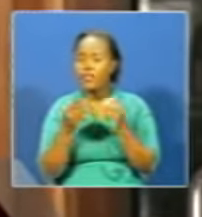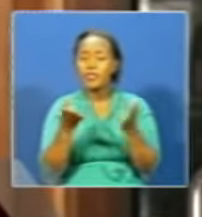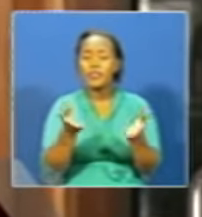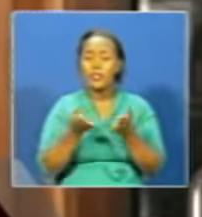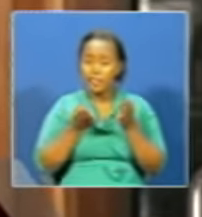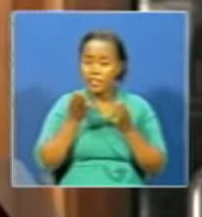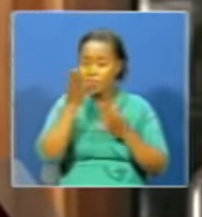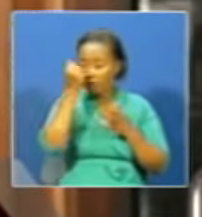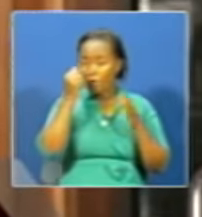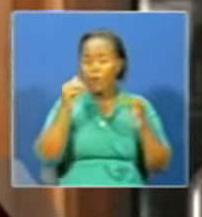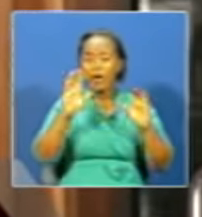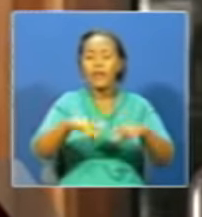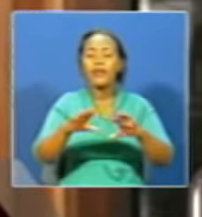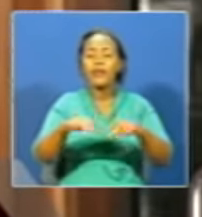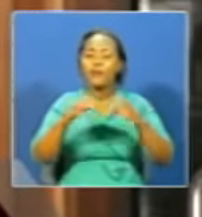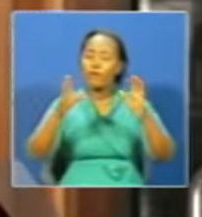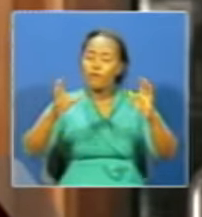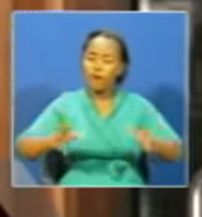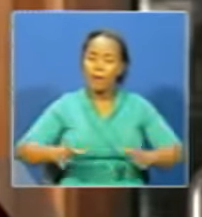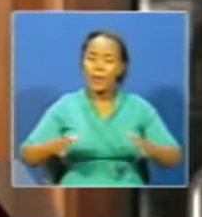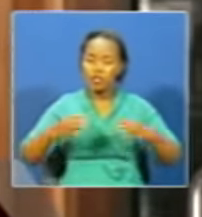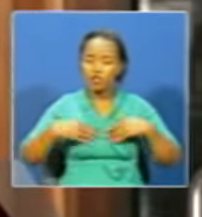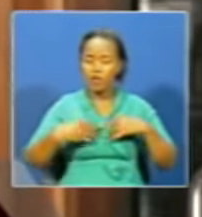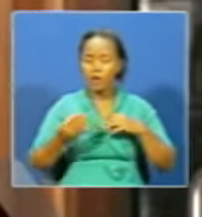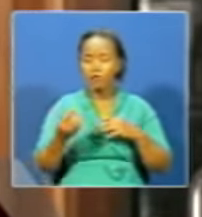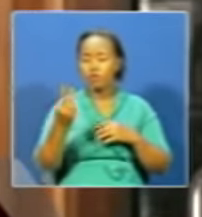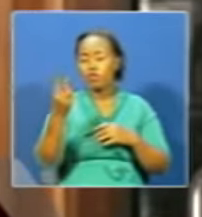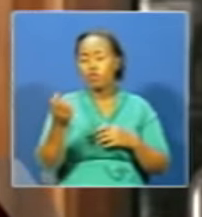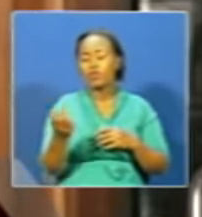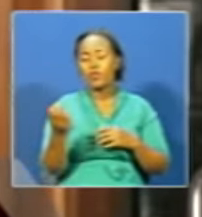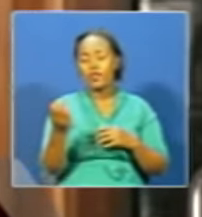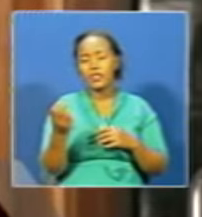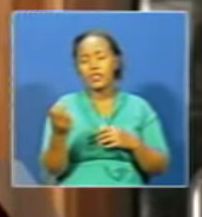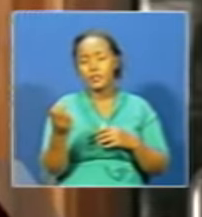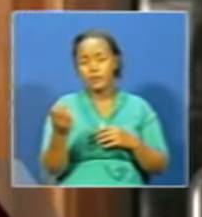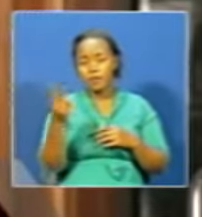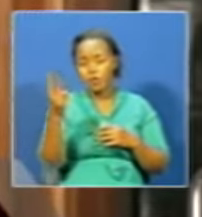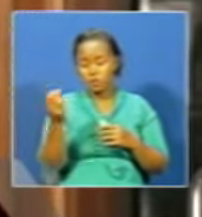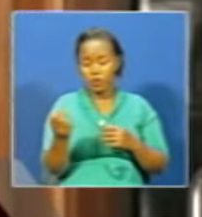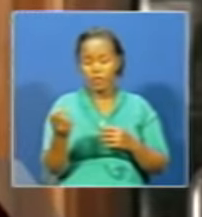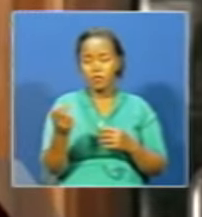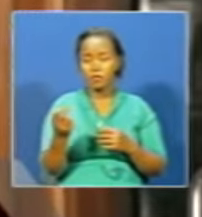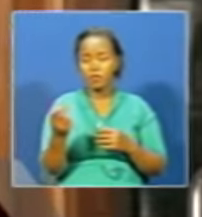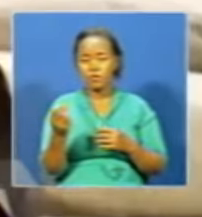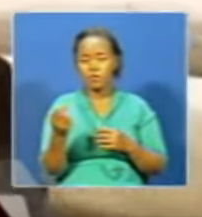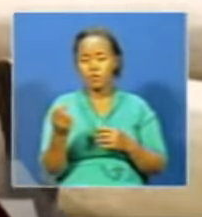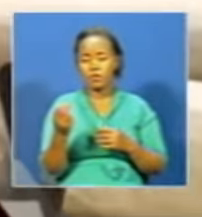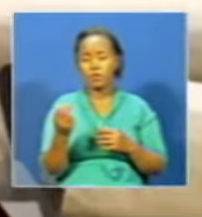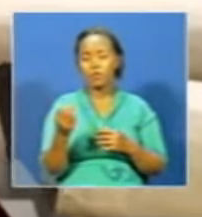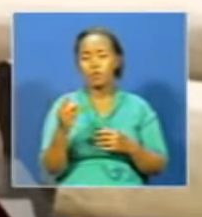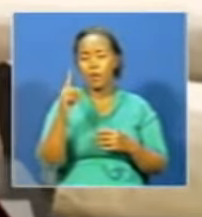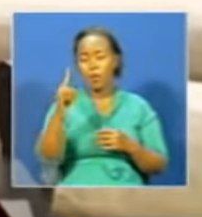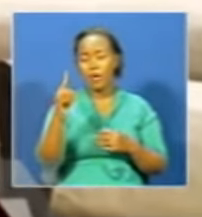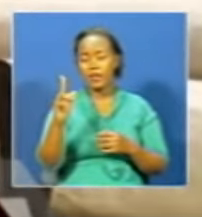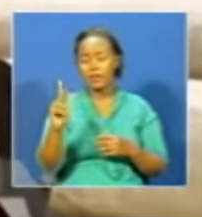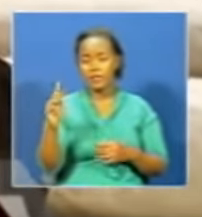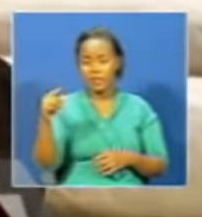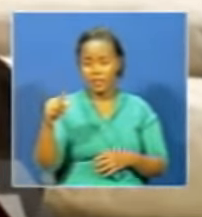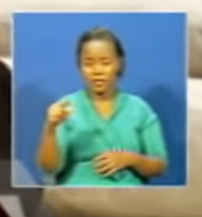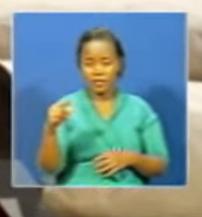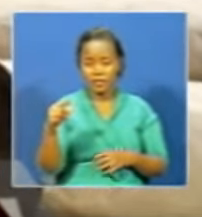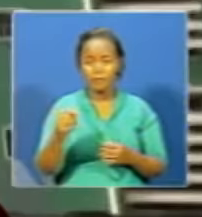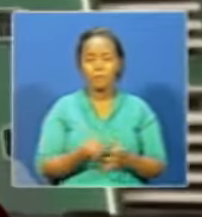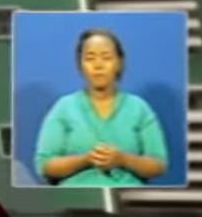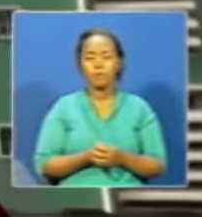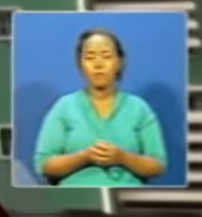are advanced at 20 shillings per kilogram of cherry. The producers